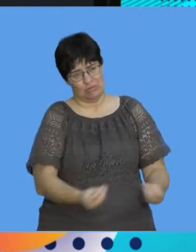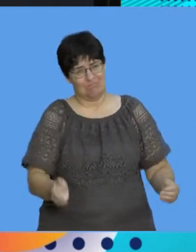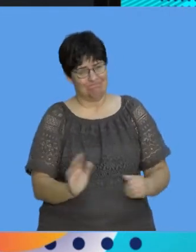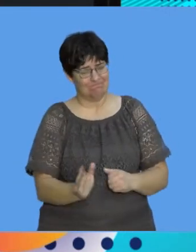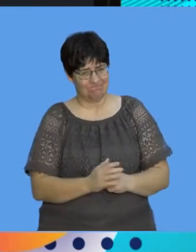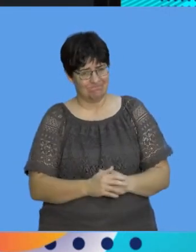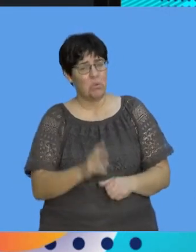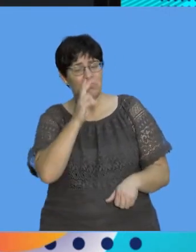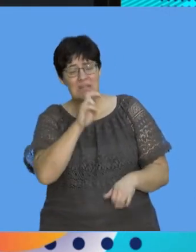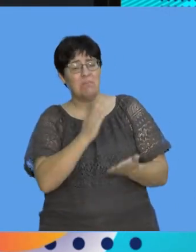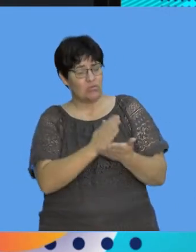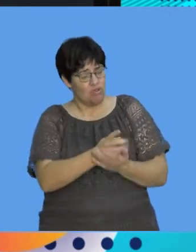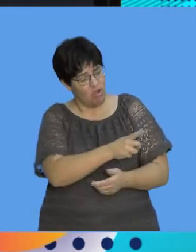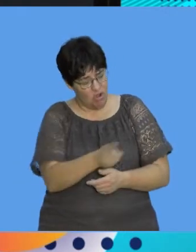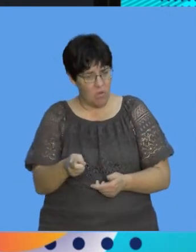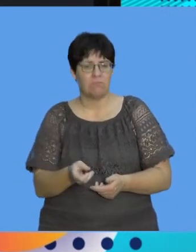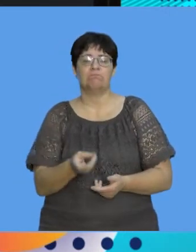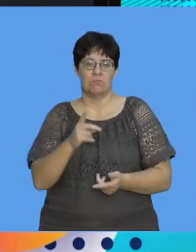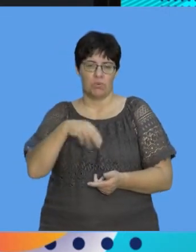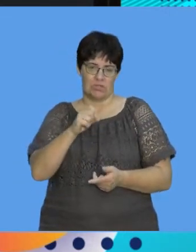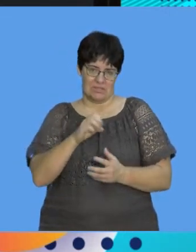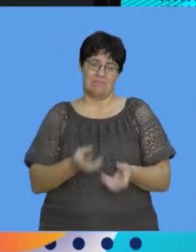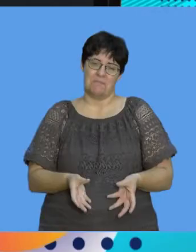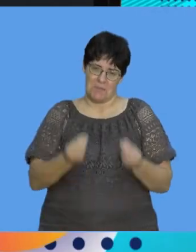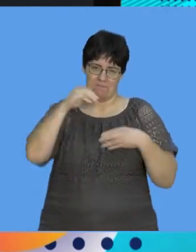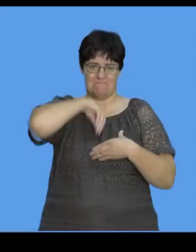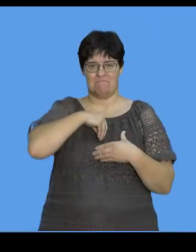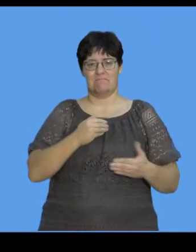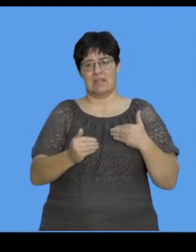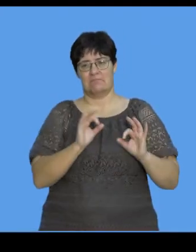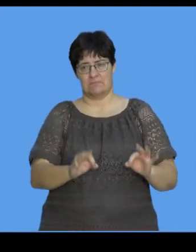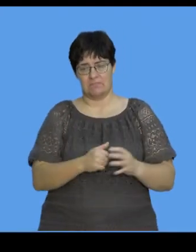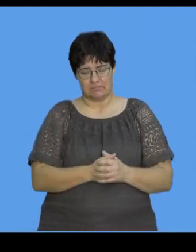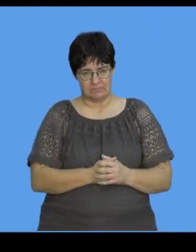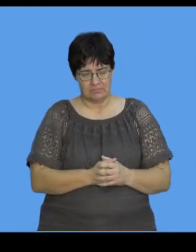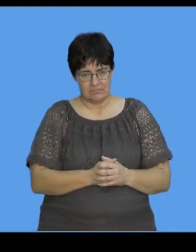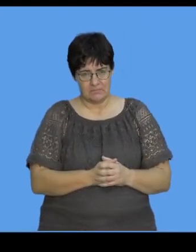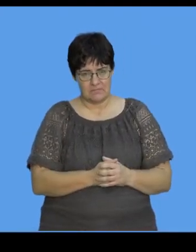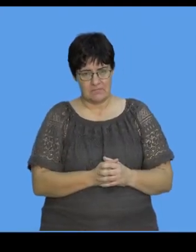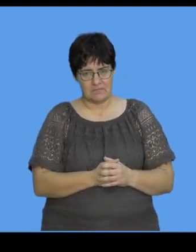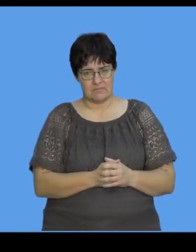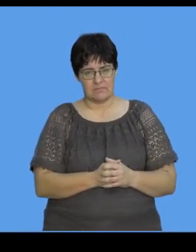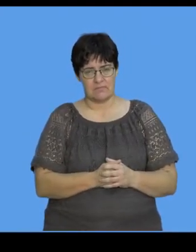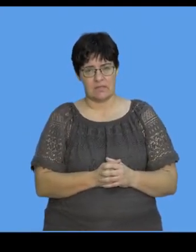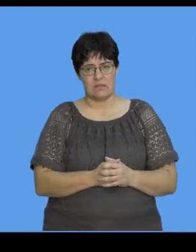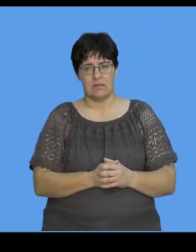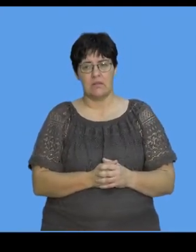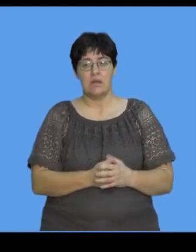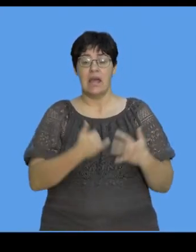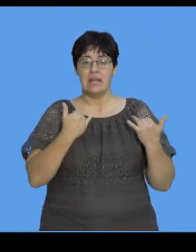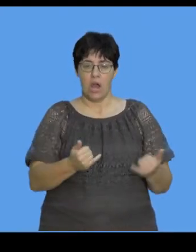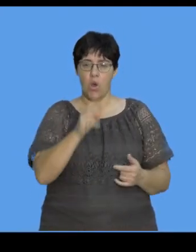all right? So we need to make sure that they get nitrogen in their diet. Okay, guys, now we're looking